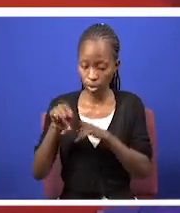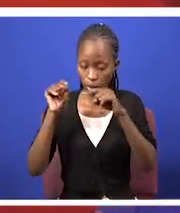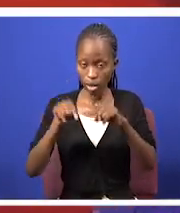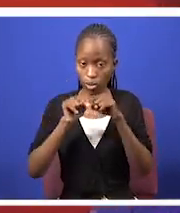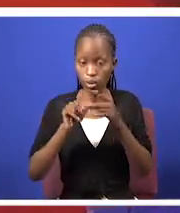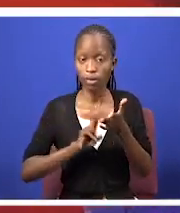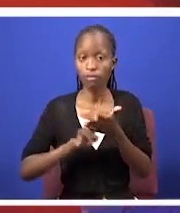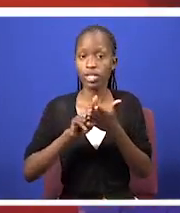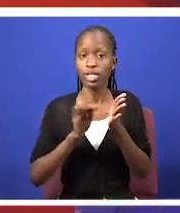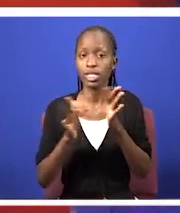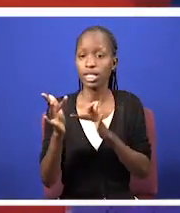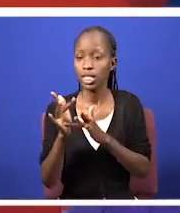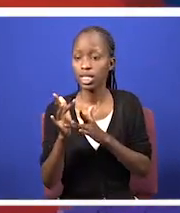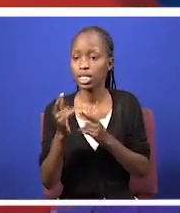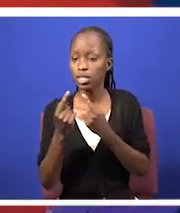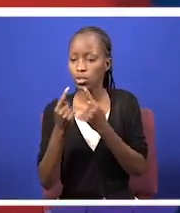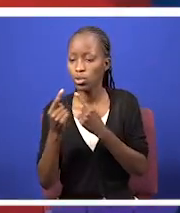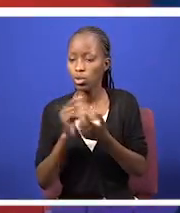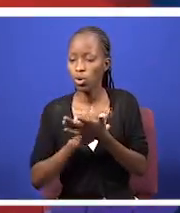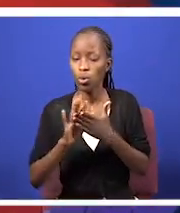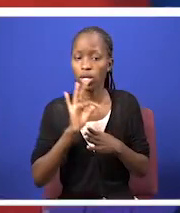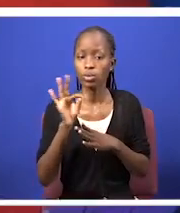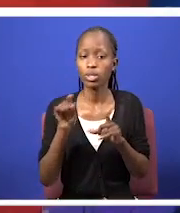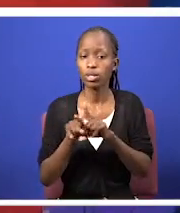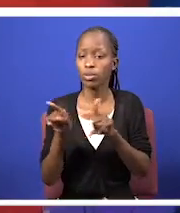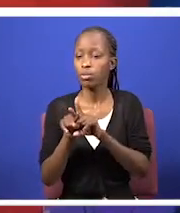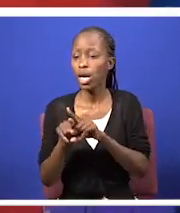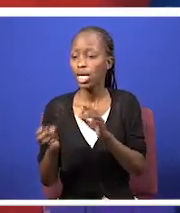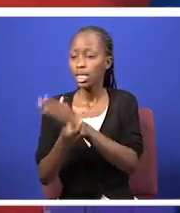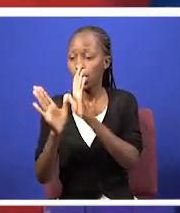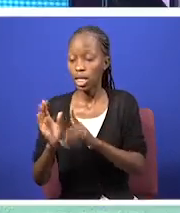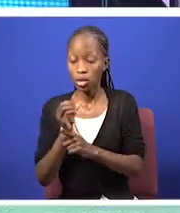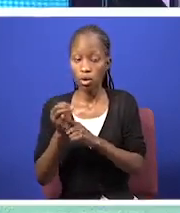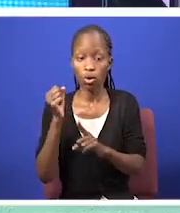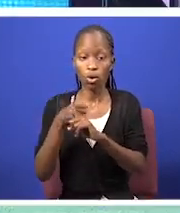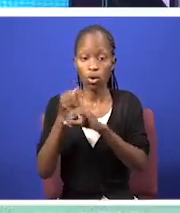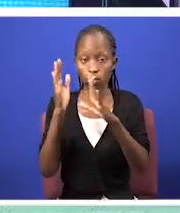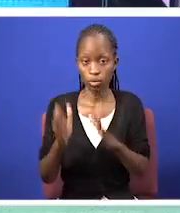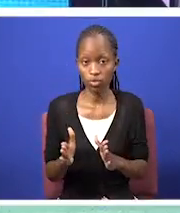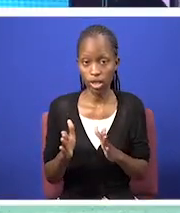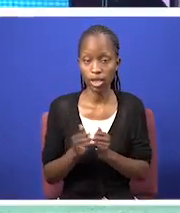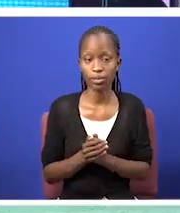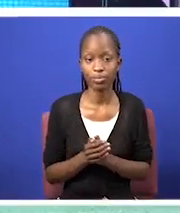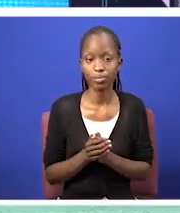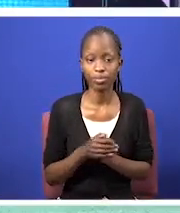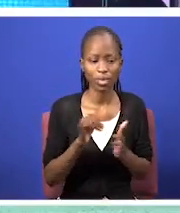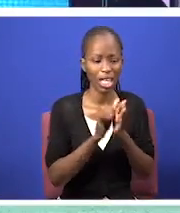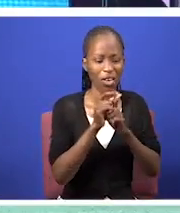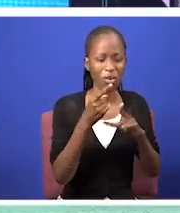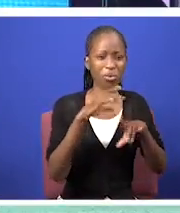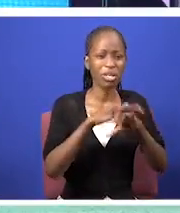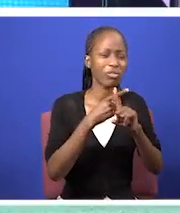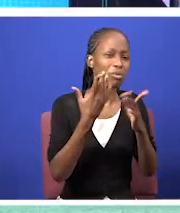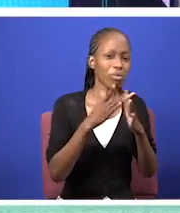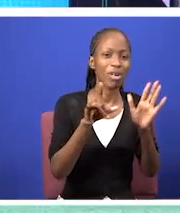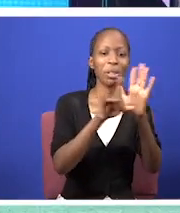text today, Jesus refers to the Holy Spirit as advocate, or in other words, counselor. It's a legal term, and